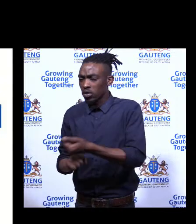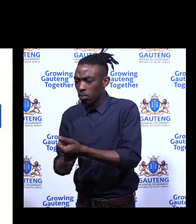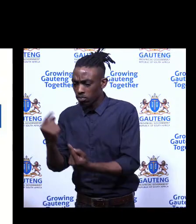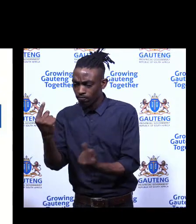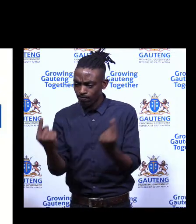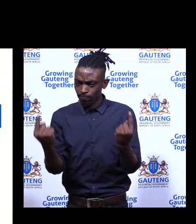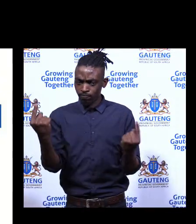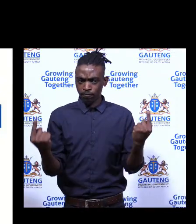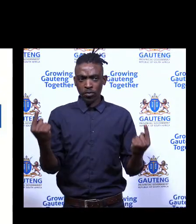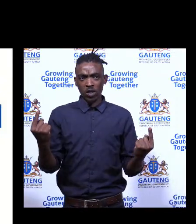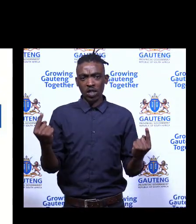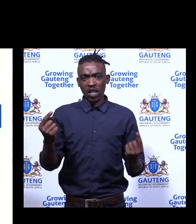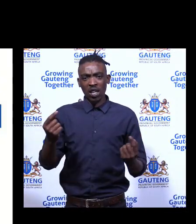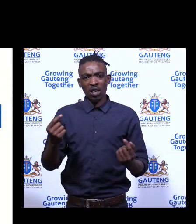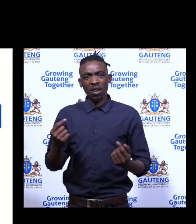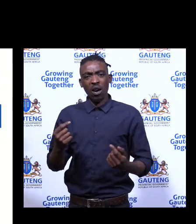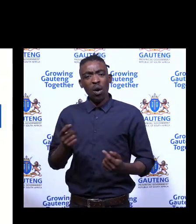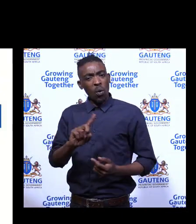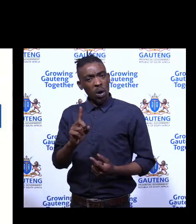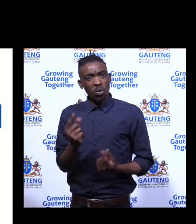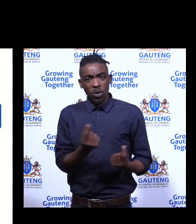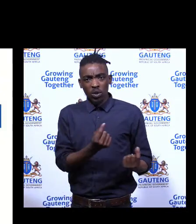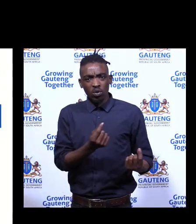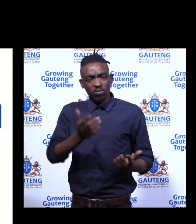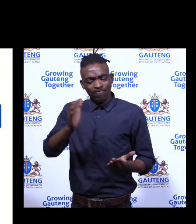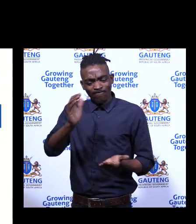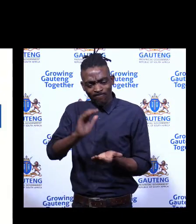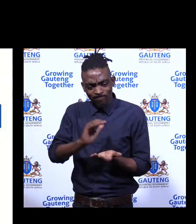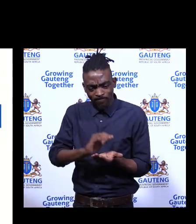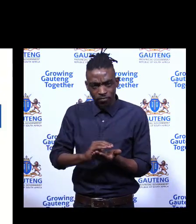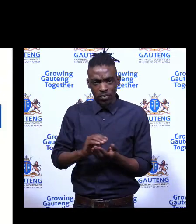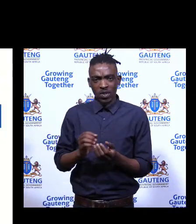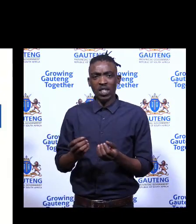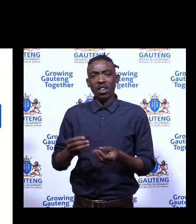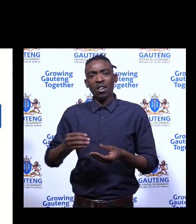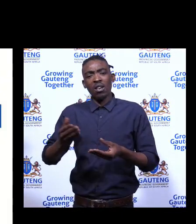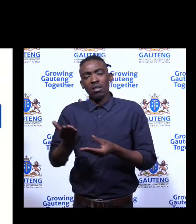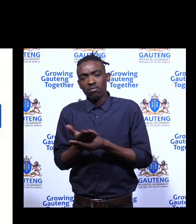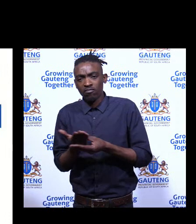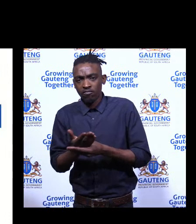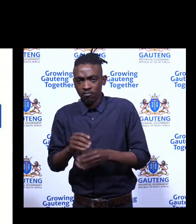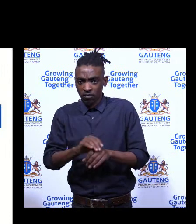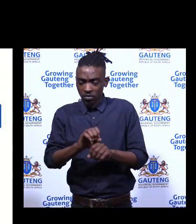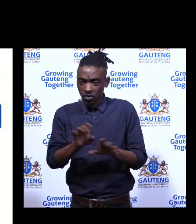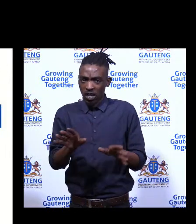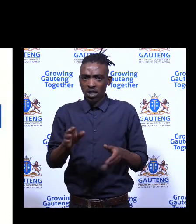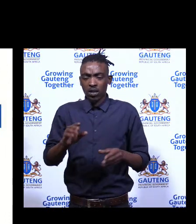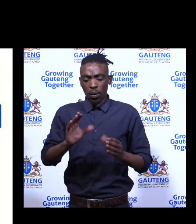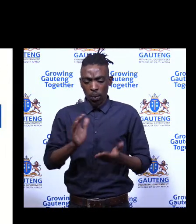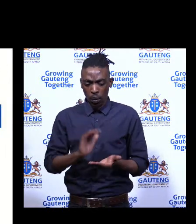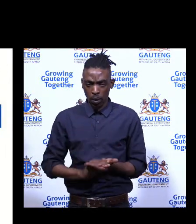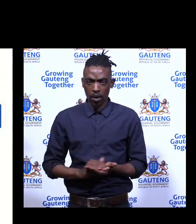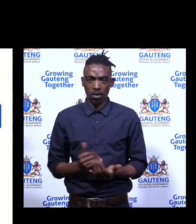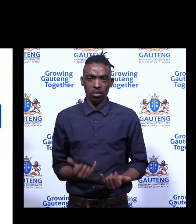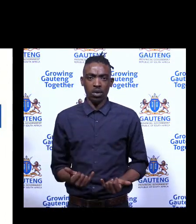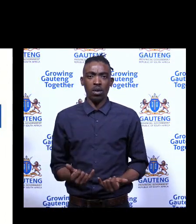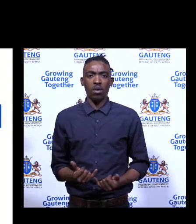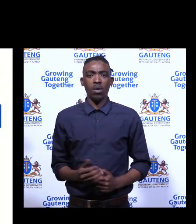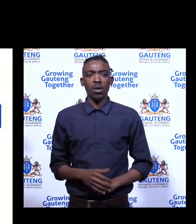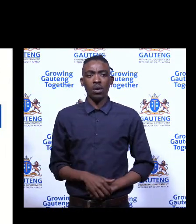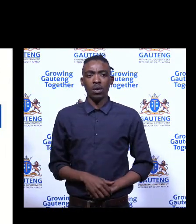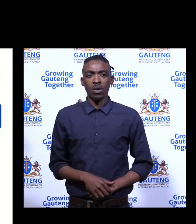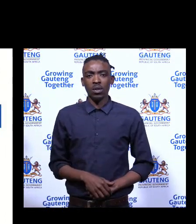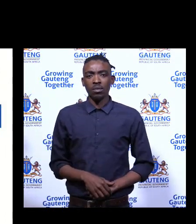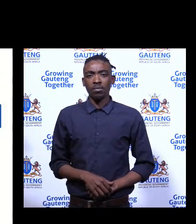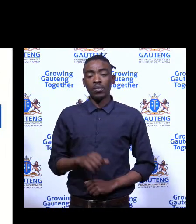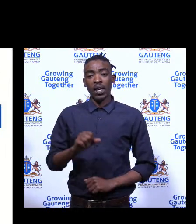goal of reducing transmission. And in that sphere, we would be expecting that there would be the primary healthcare clinic,